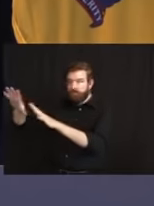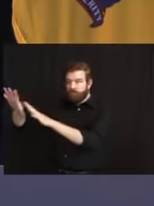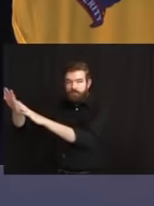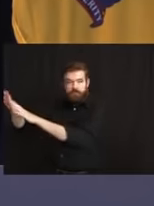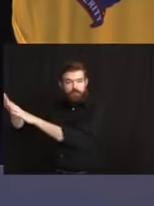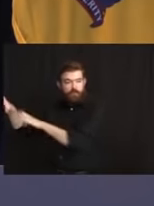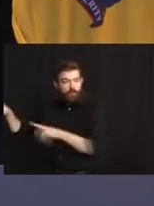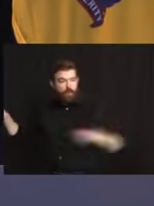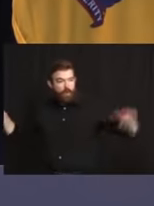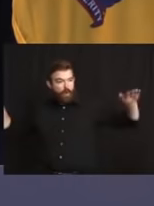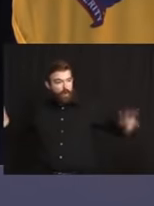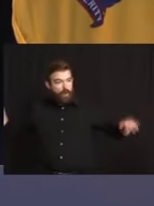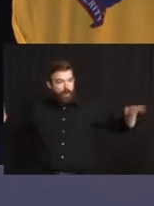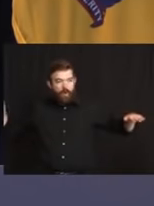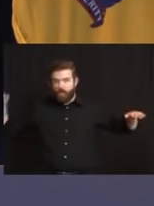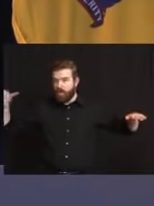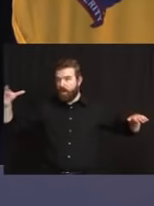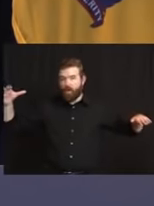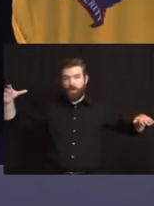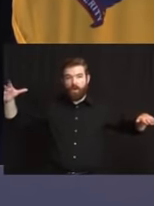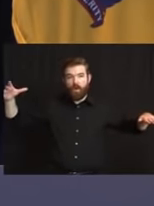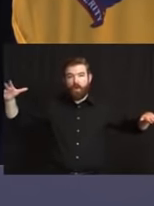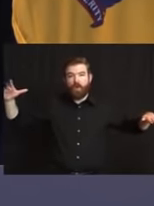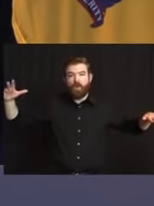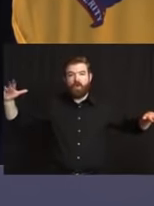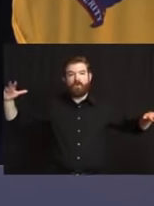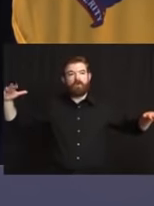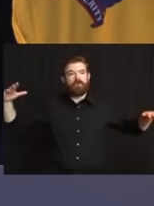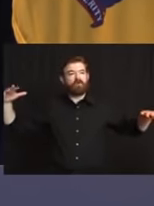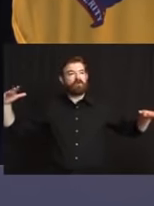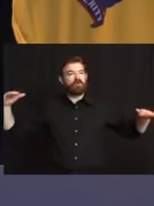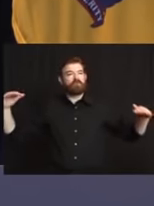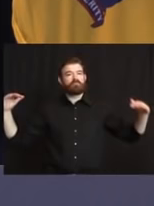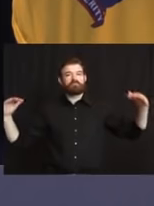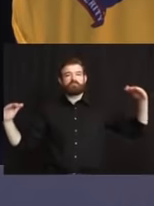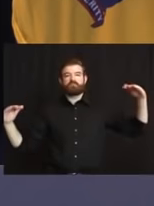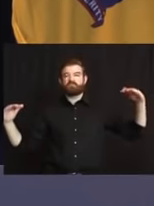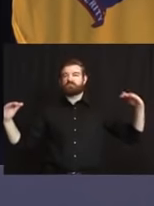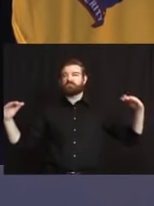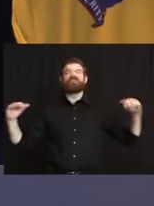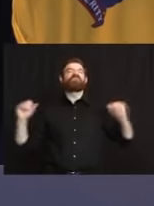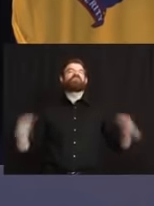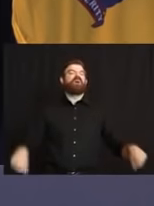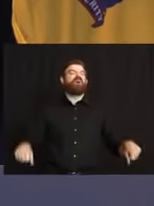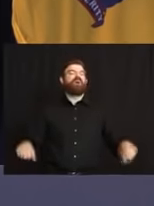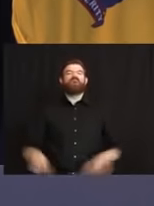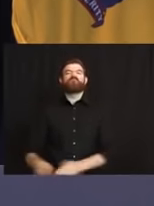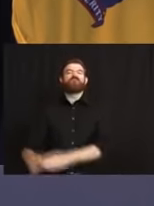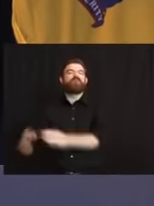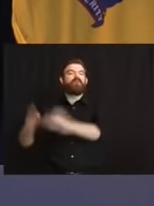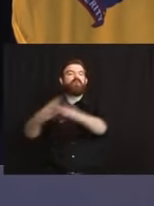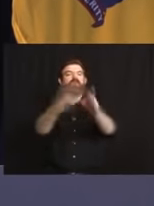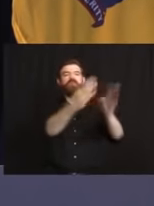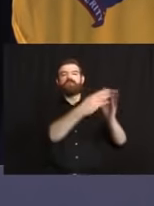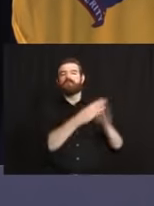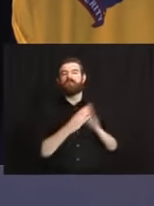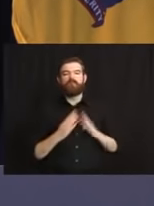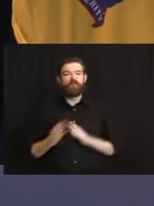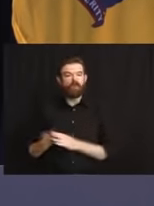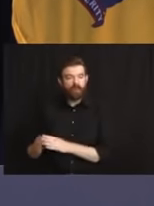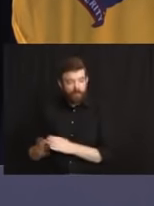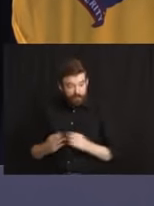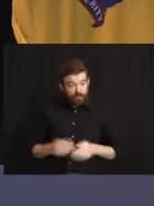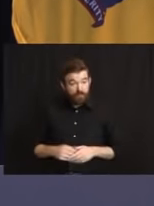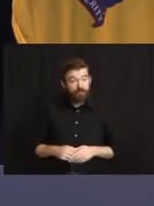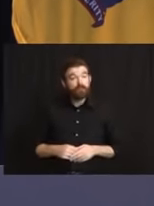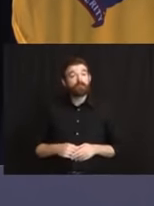me, we want to get there. I noted, I only saw that the headline of the statement Borgata had put out. Believe me, we would